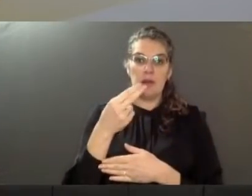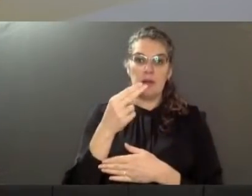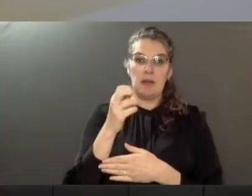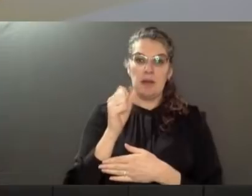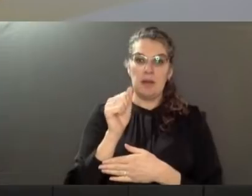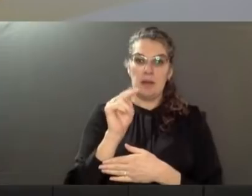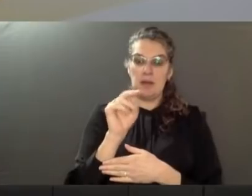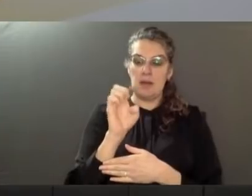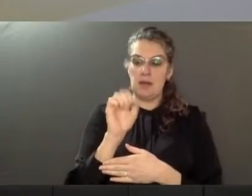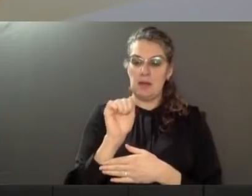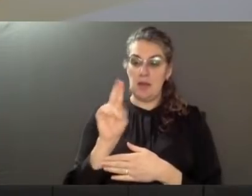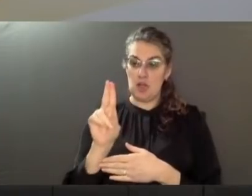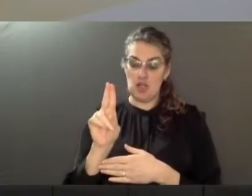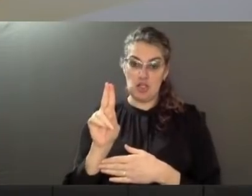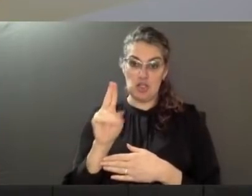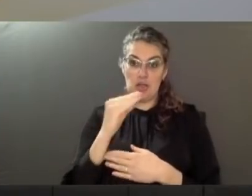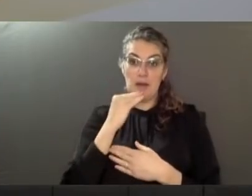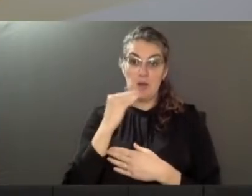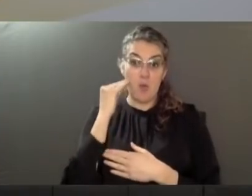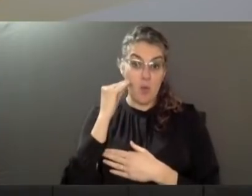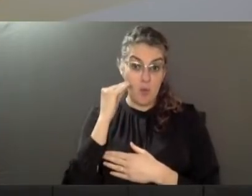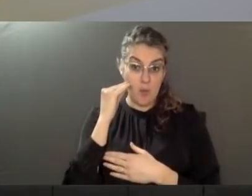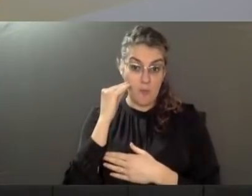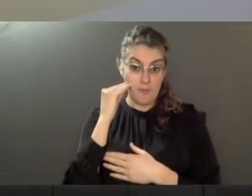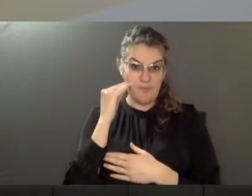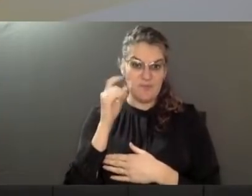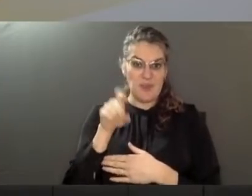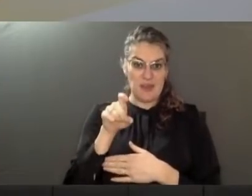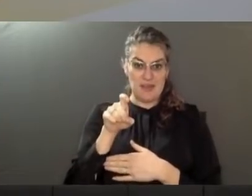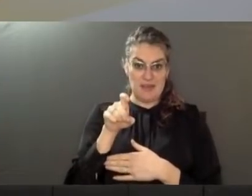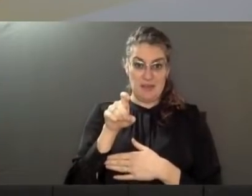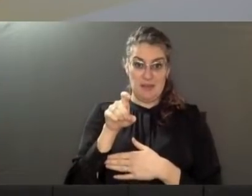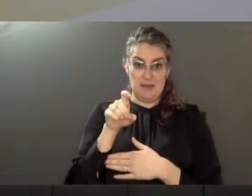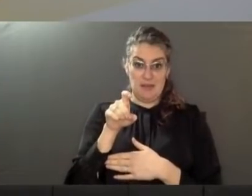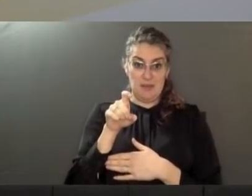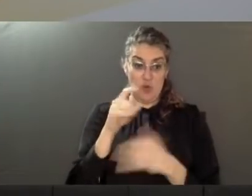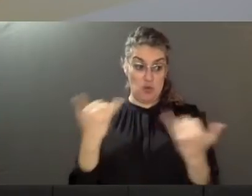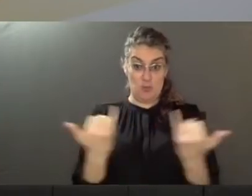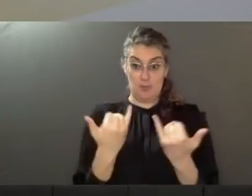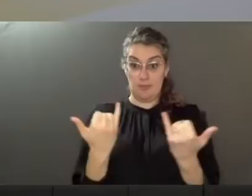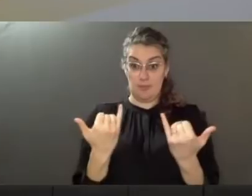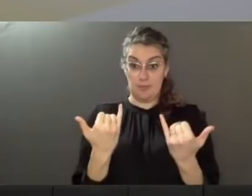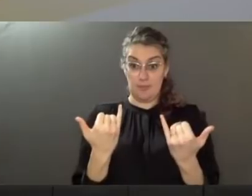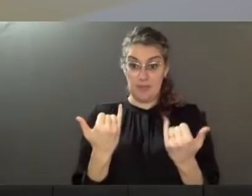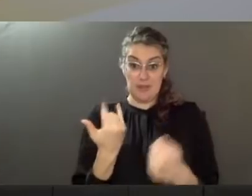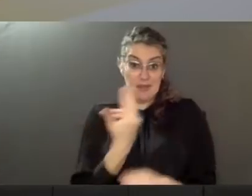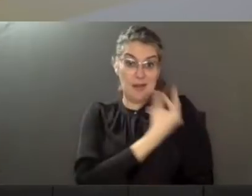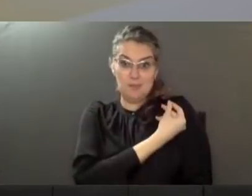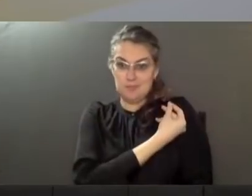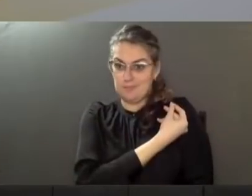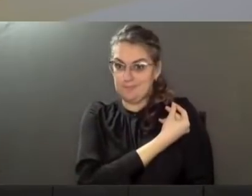And it was initially scheduled to do the vaccinations there today.